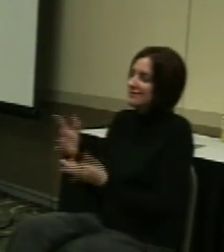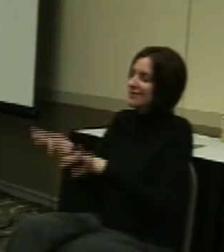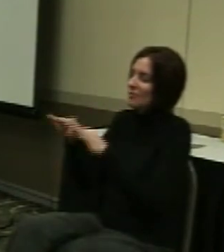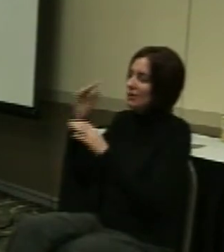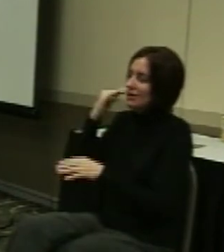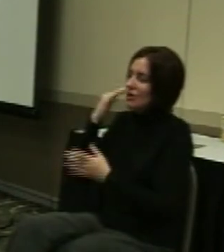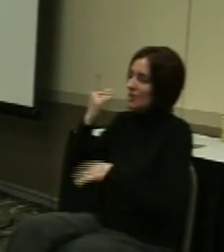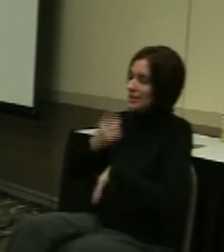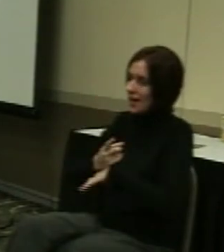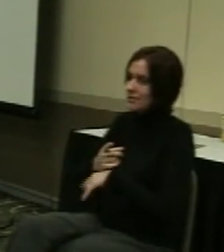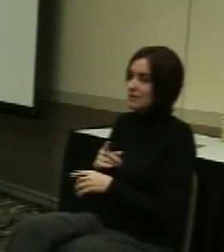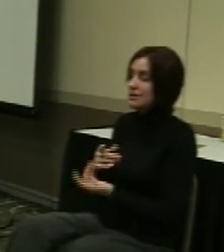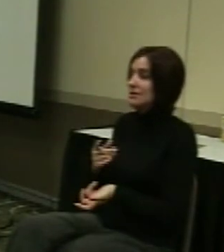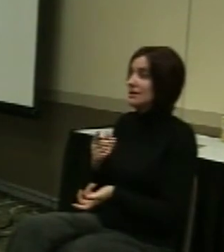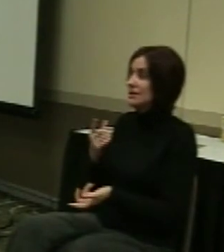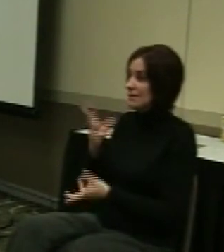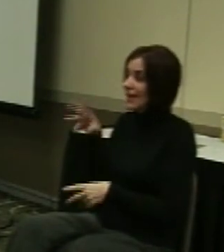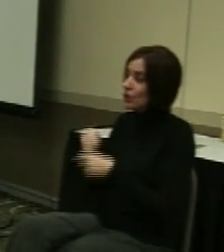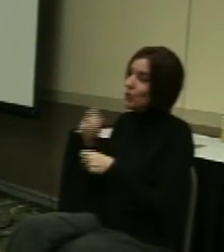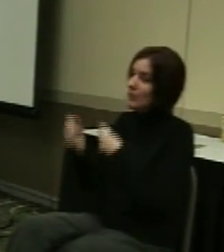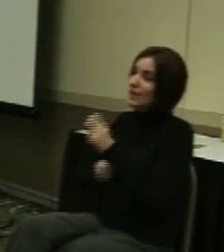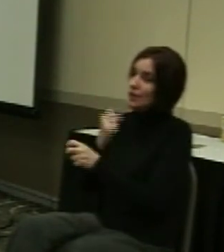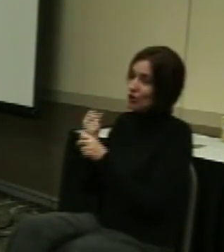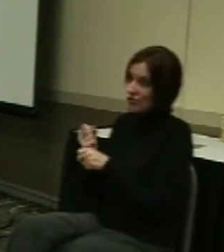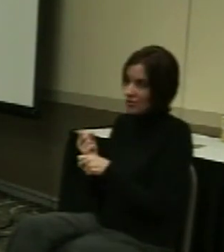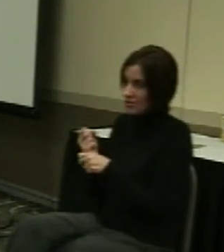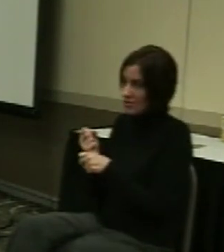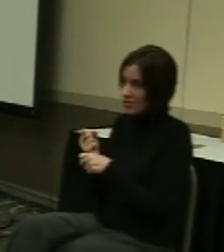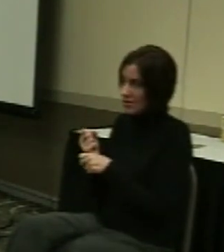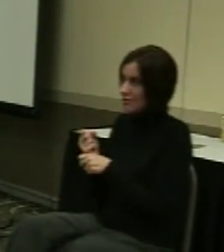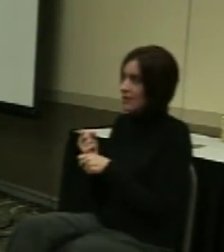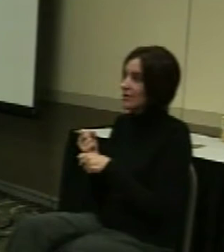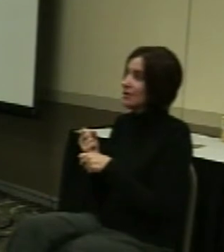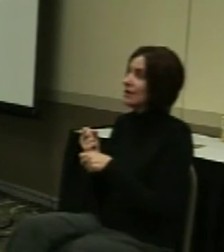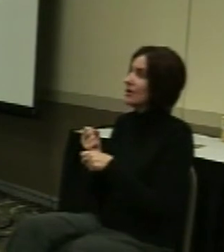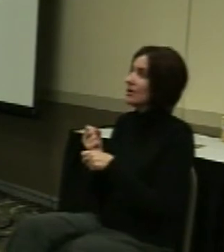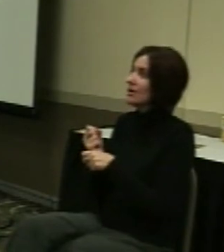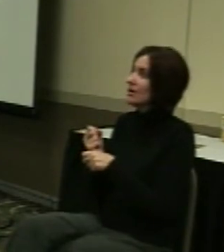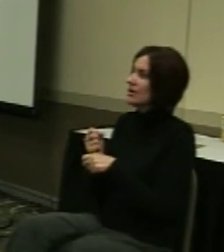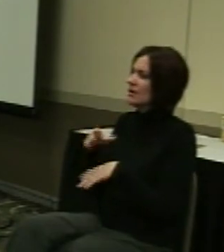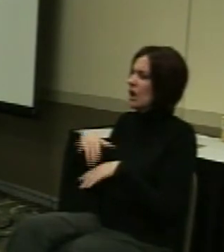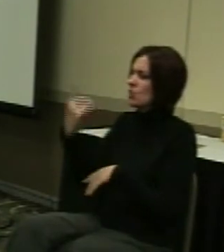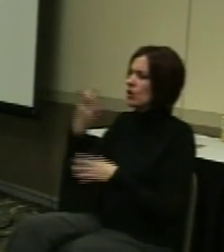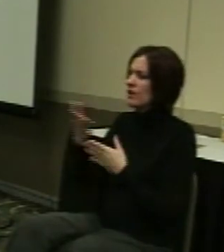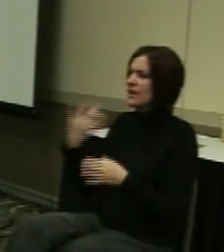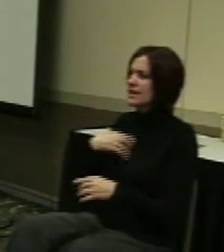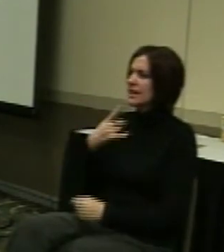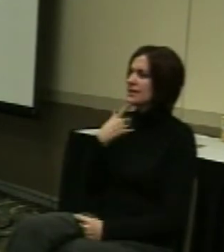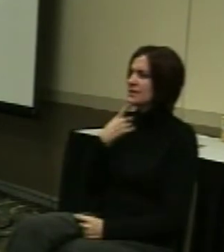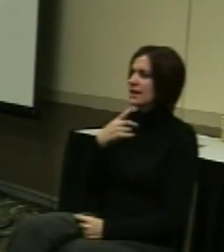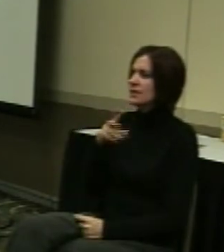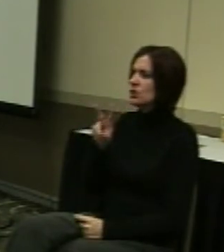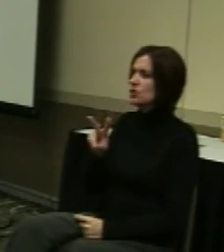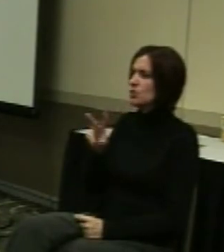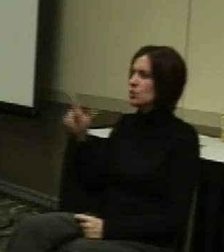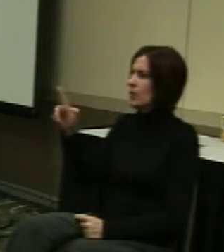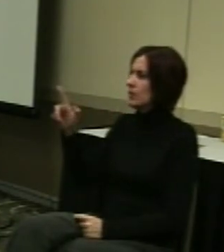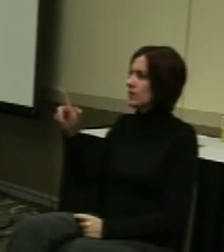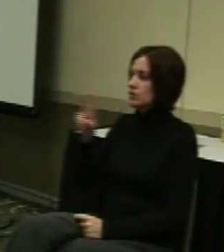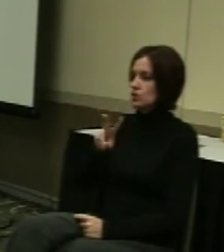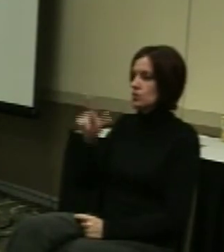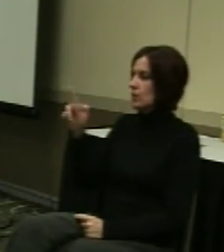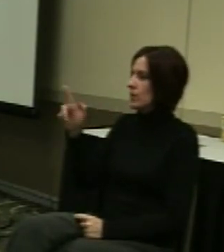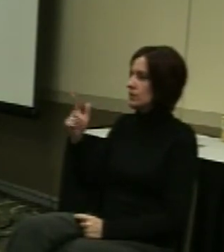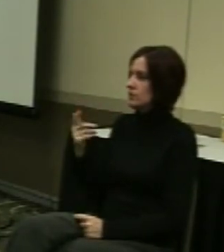Even what year. On one of your pieces of data, it says 2/21, does it? And we do not know if it's